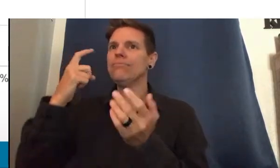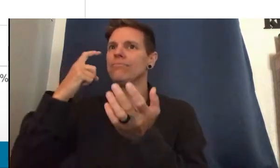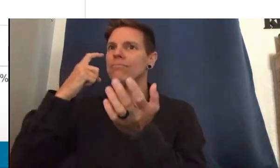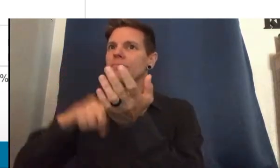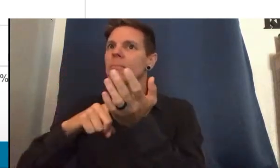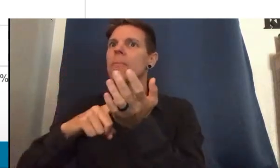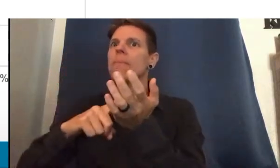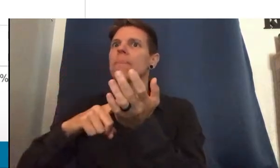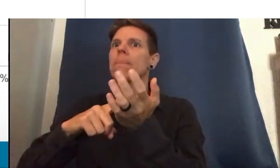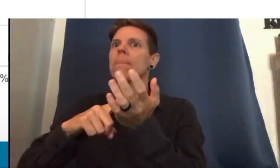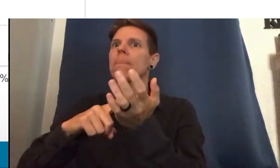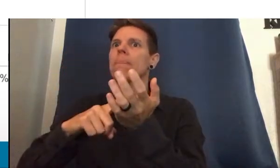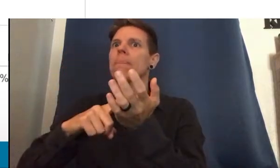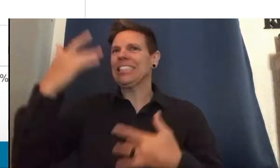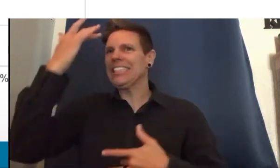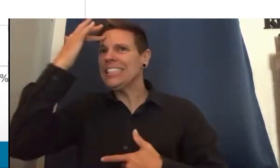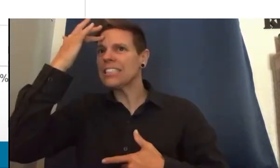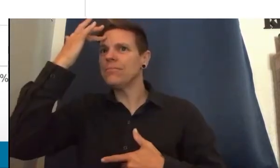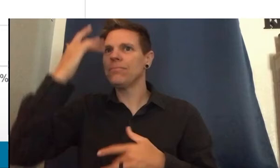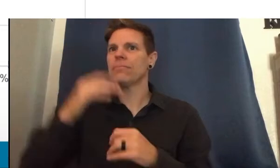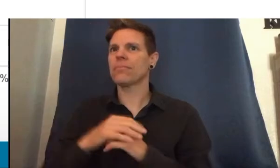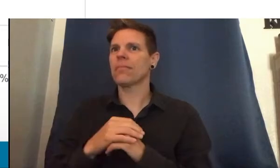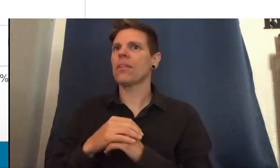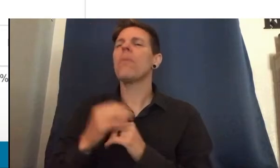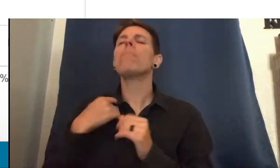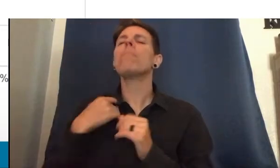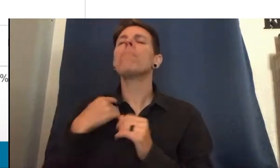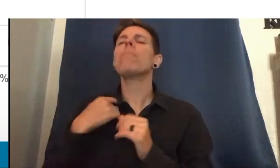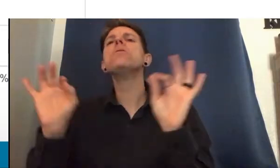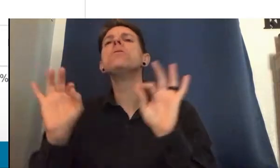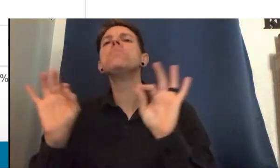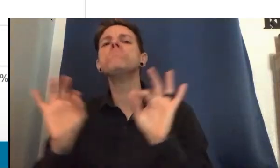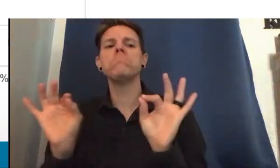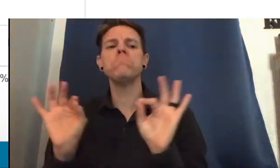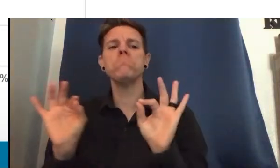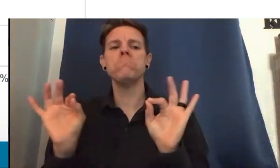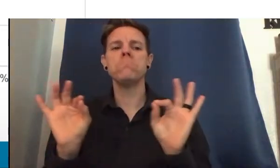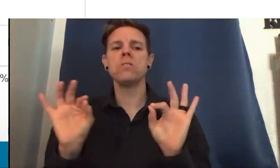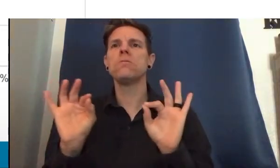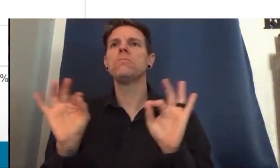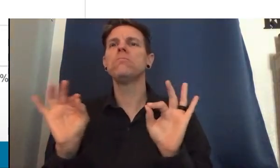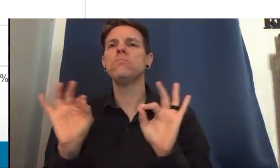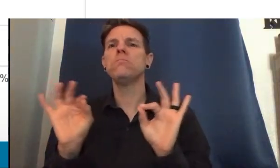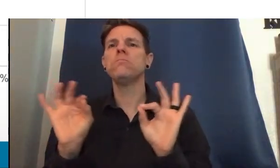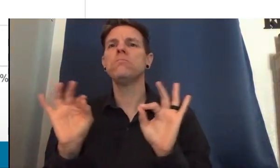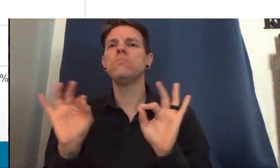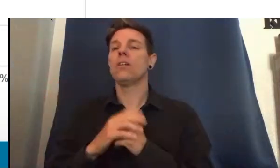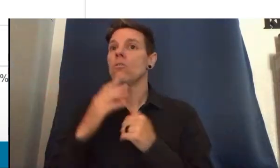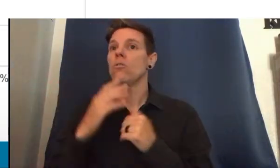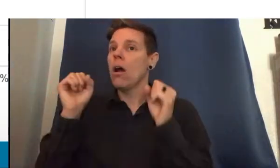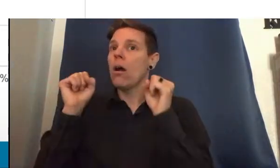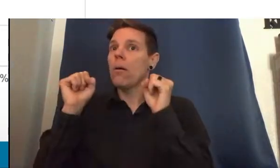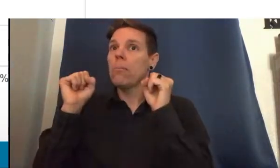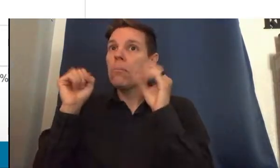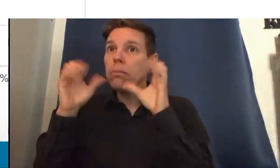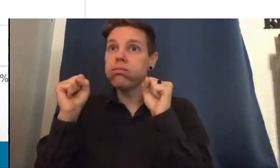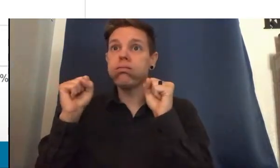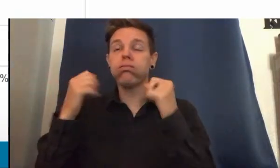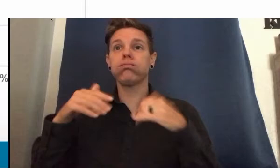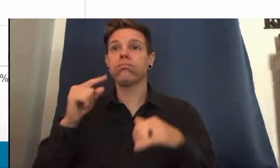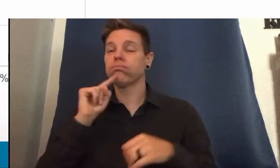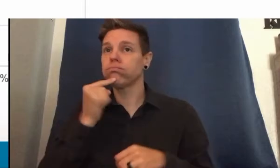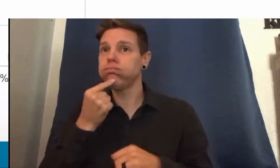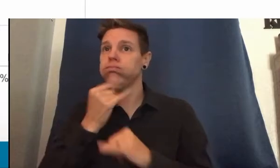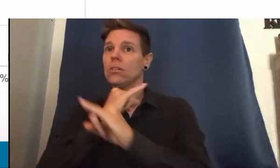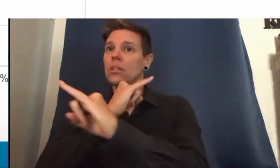to be milder, and they are protected, amazingly protected against significant illness. But the one factor,